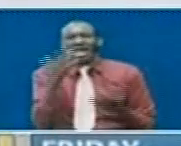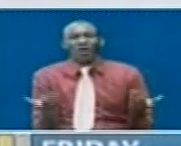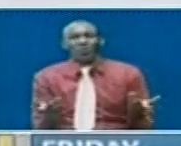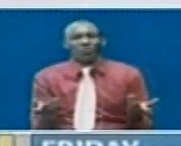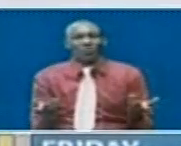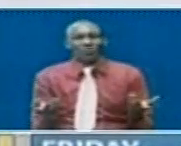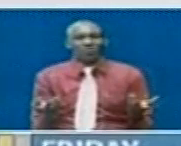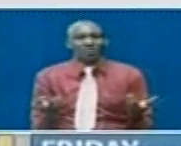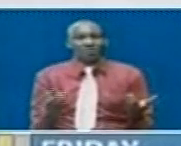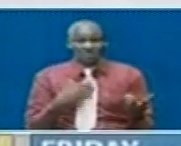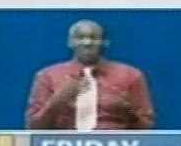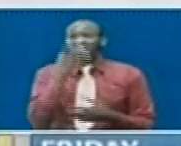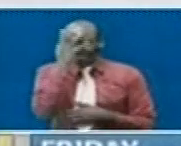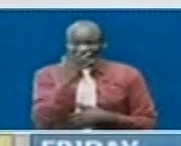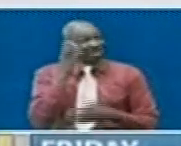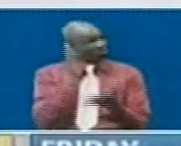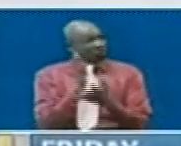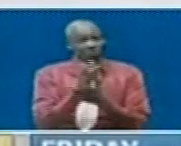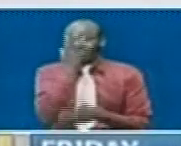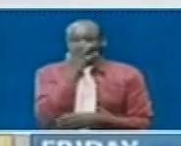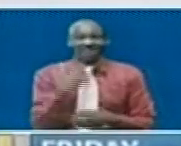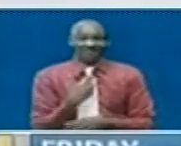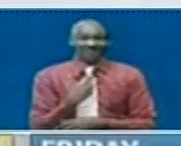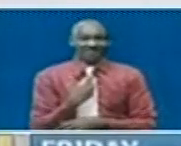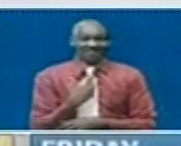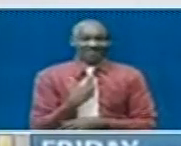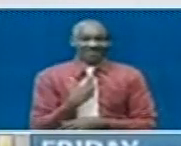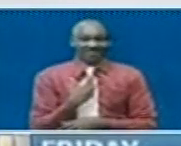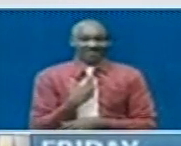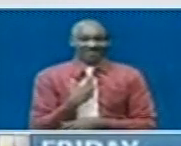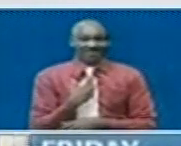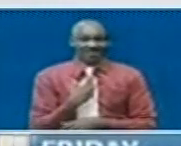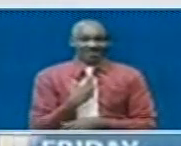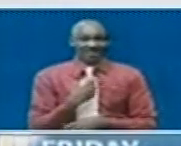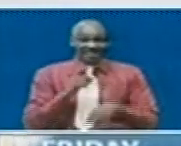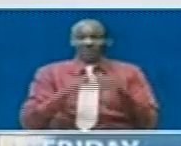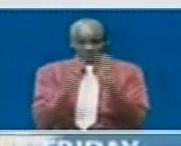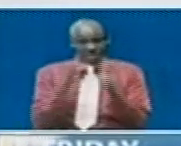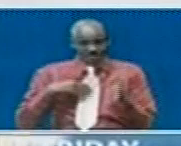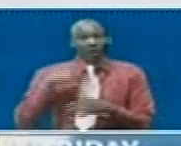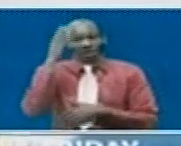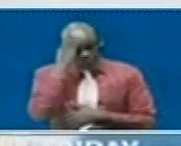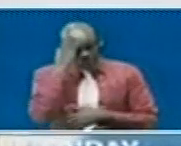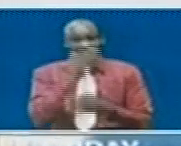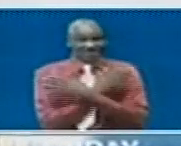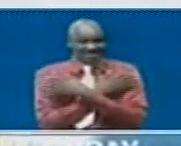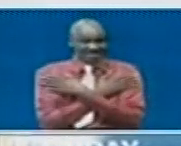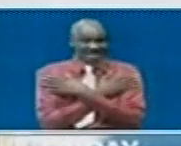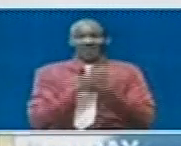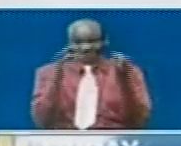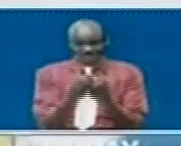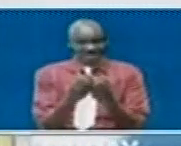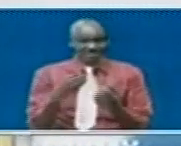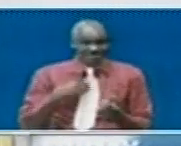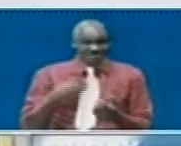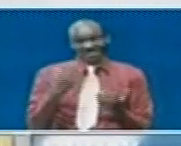person? I am very, really shy. Like, well, when I'm with people I know, like my friends and family, then